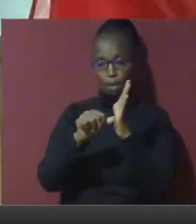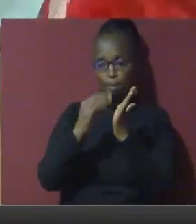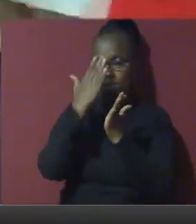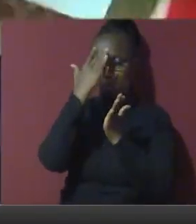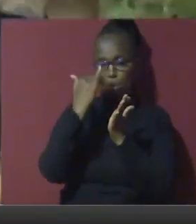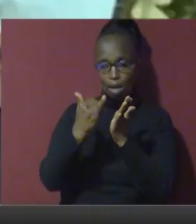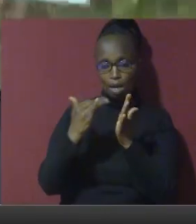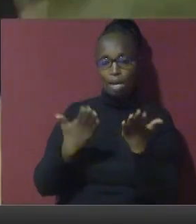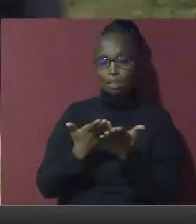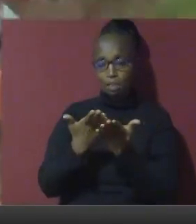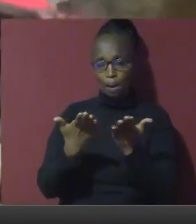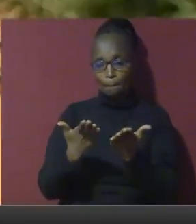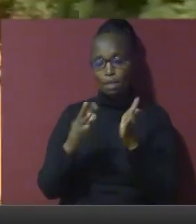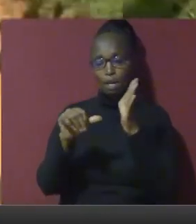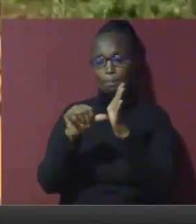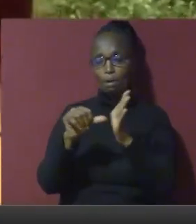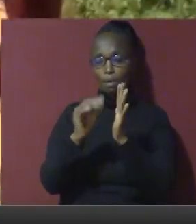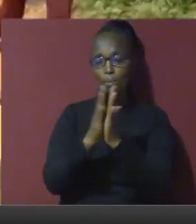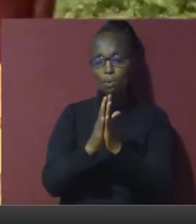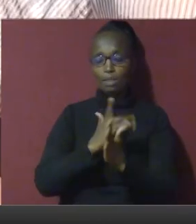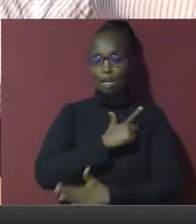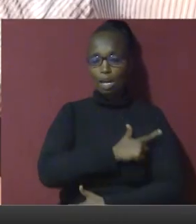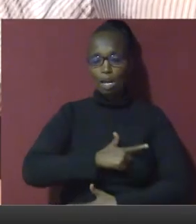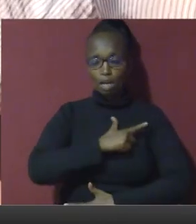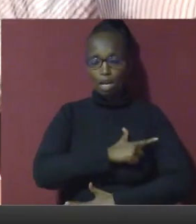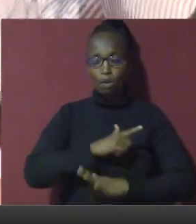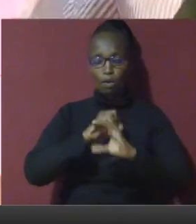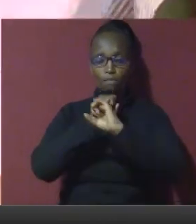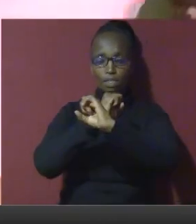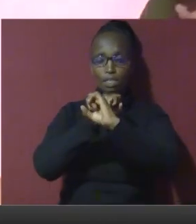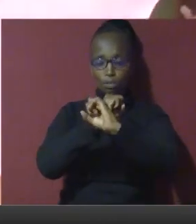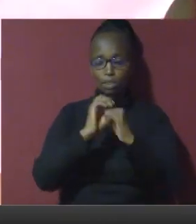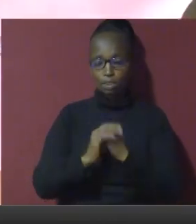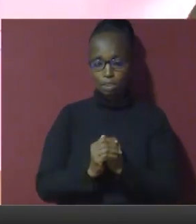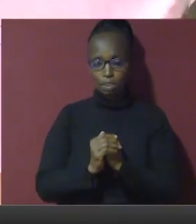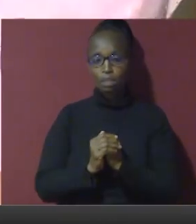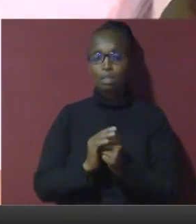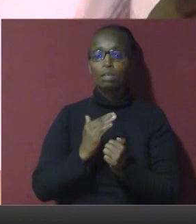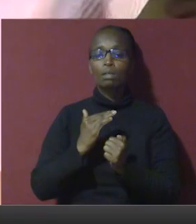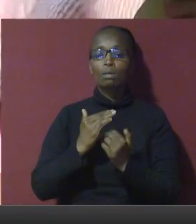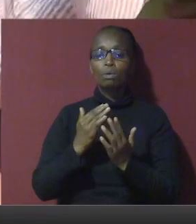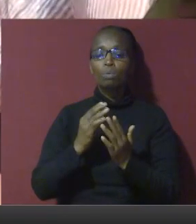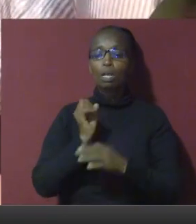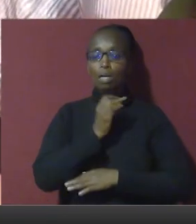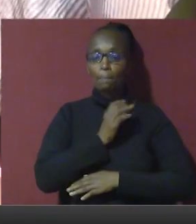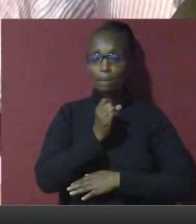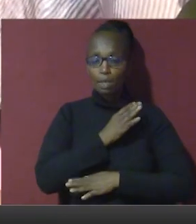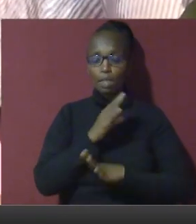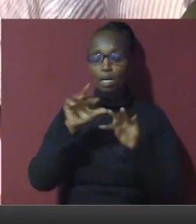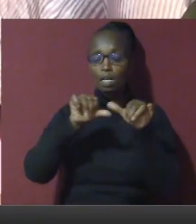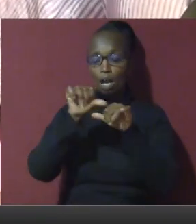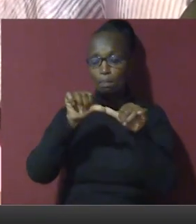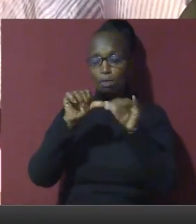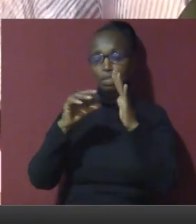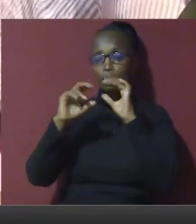imeanza kusababisha utovu wa usalama katika eneo hilo. Ya Uriri community and you are dissenting on issues that